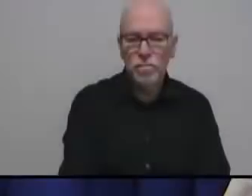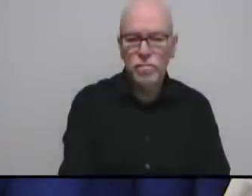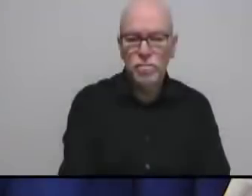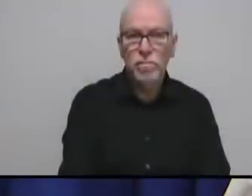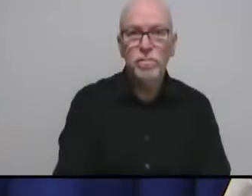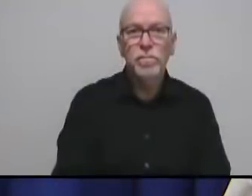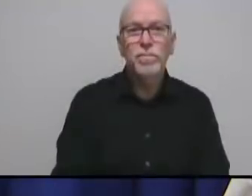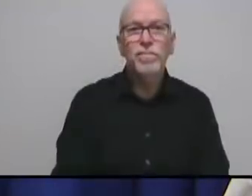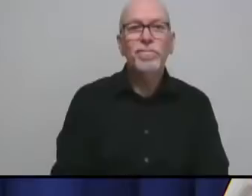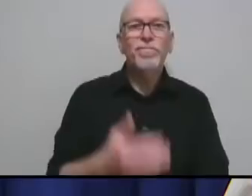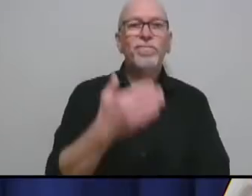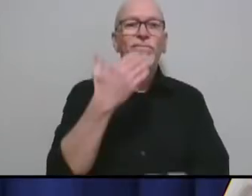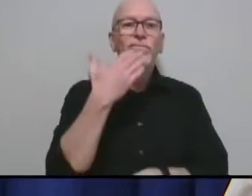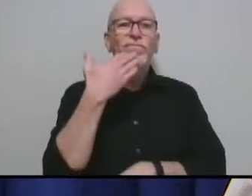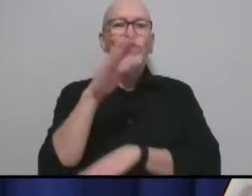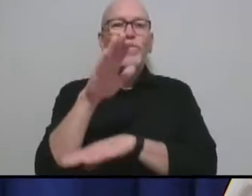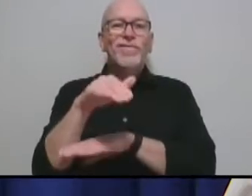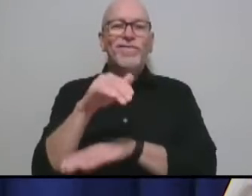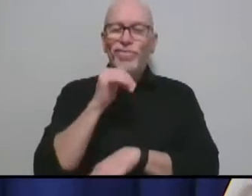Good evening,